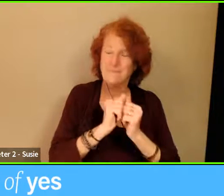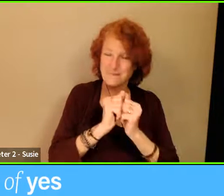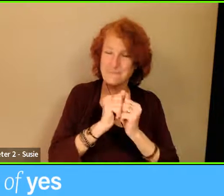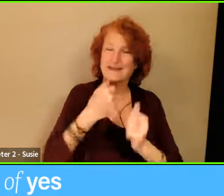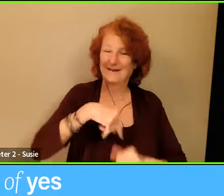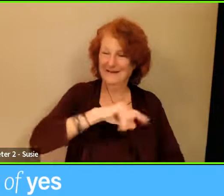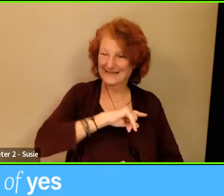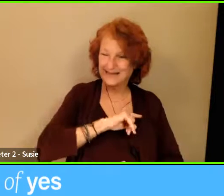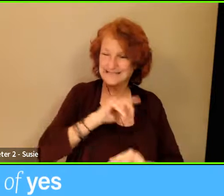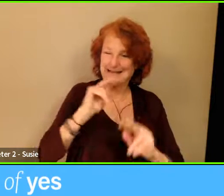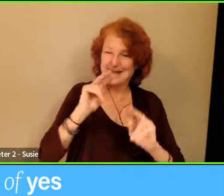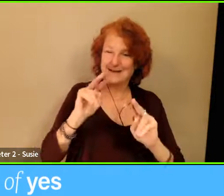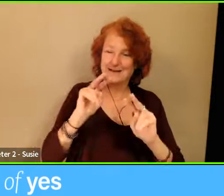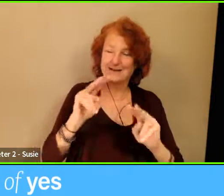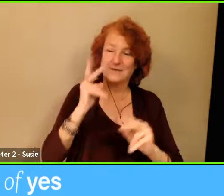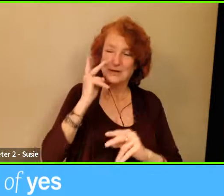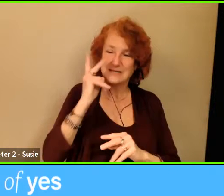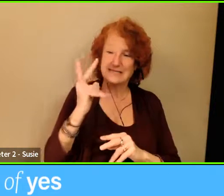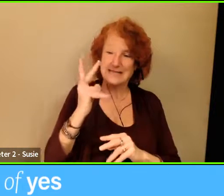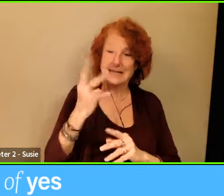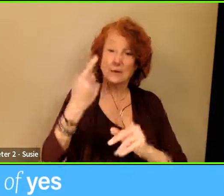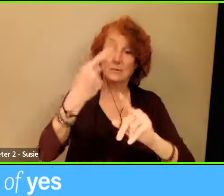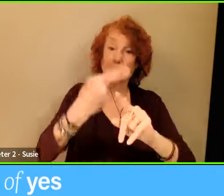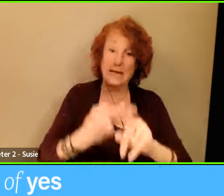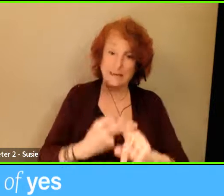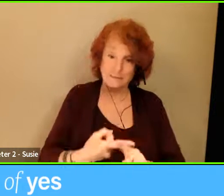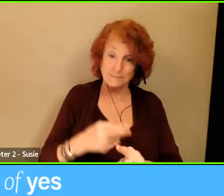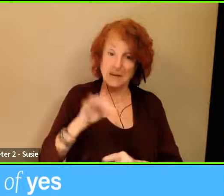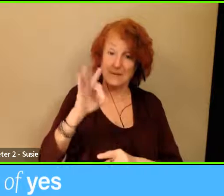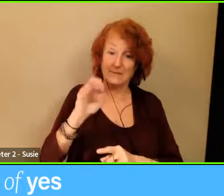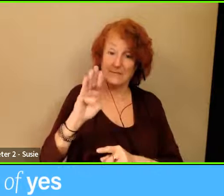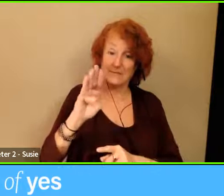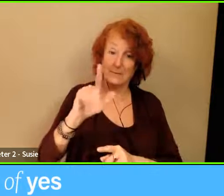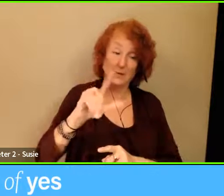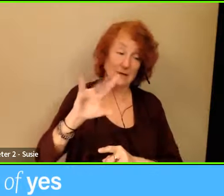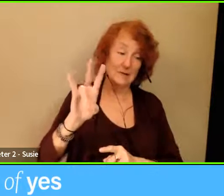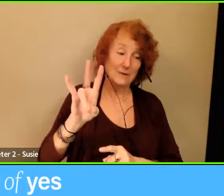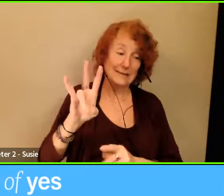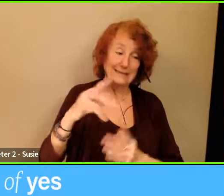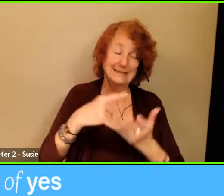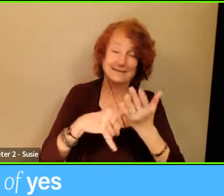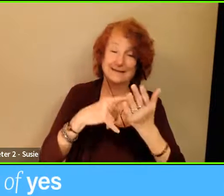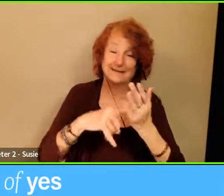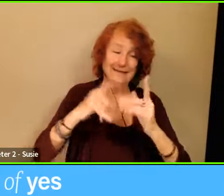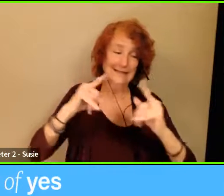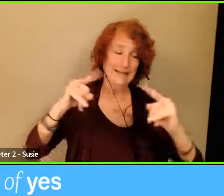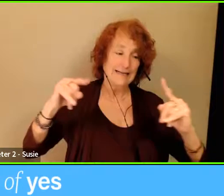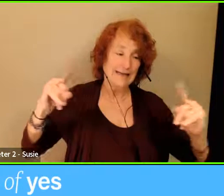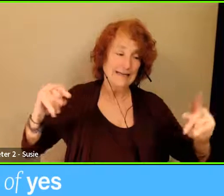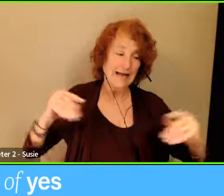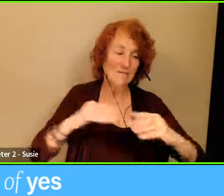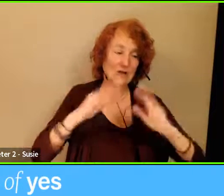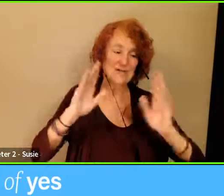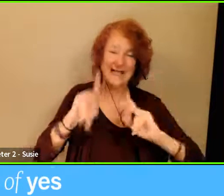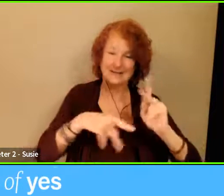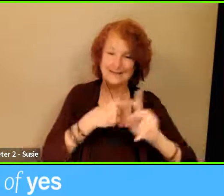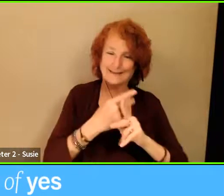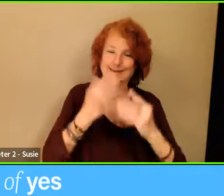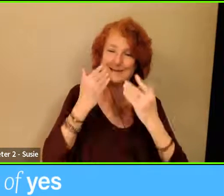forward to all seeing you next month on February 27th to talk about diverse housing types. Thank you all.